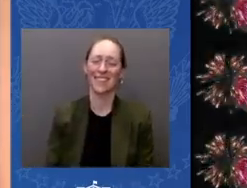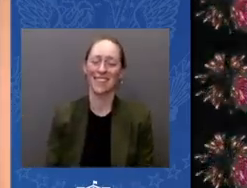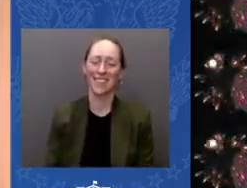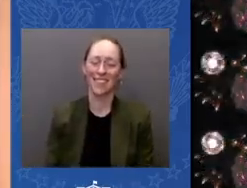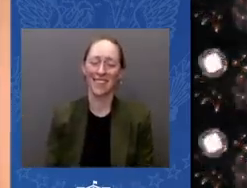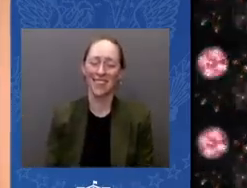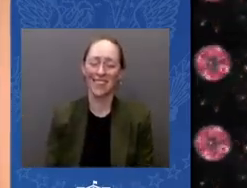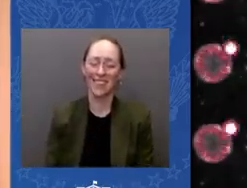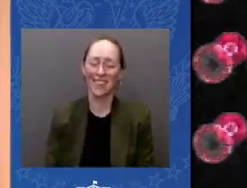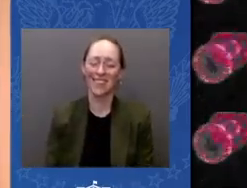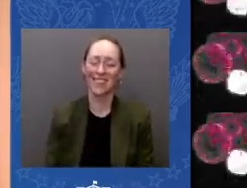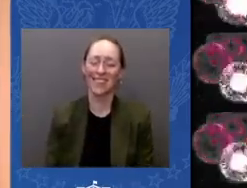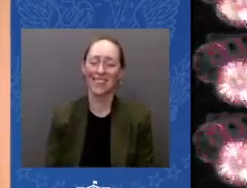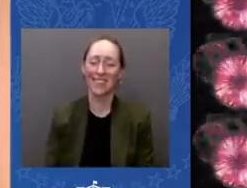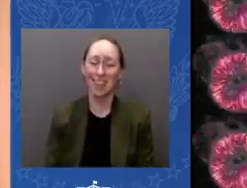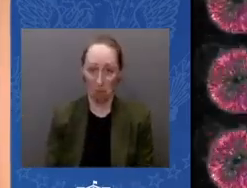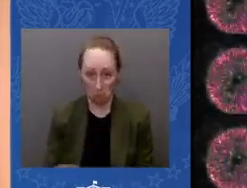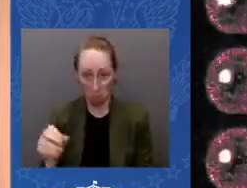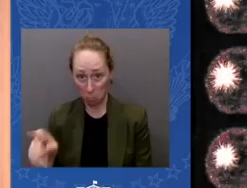Okay.